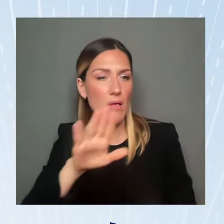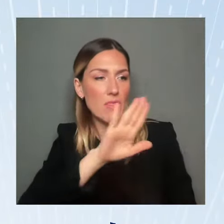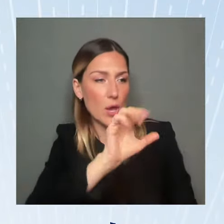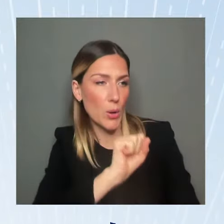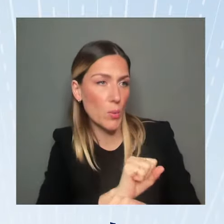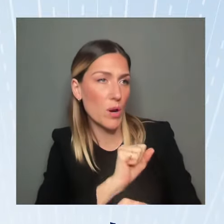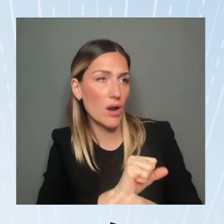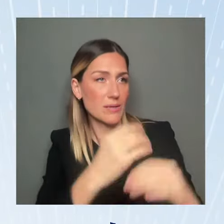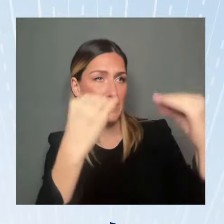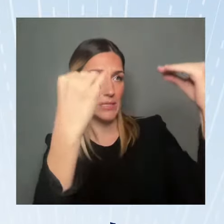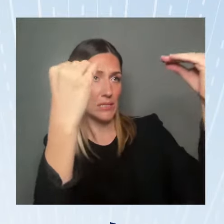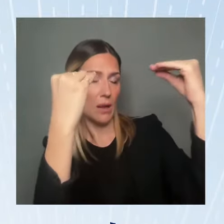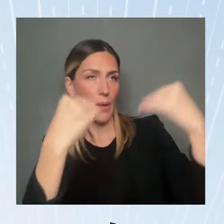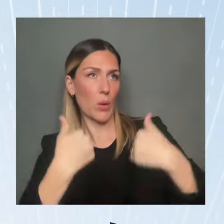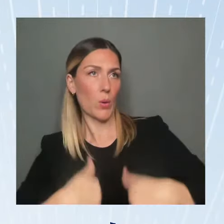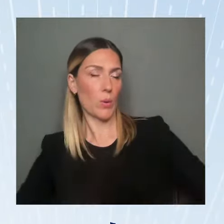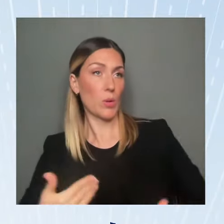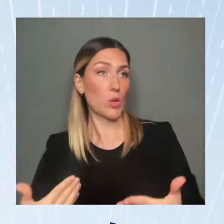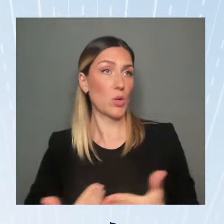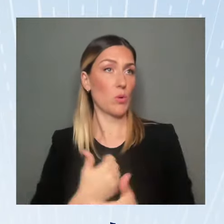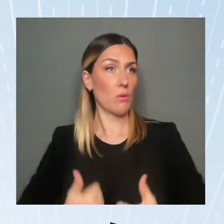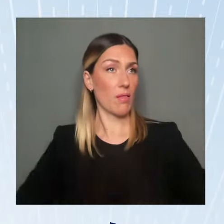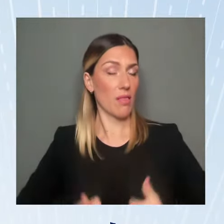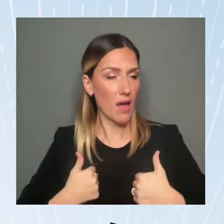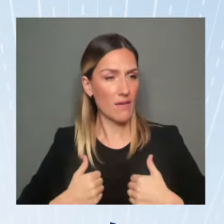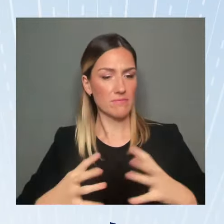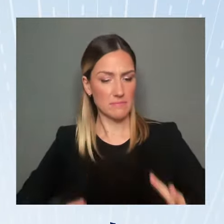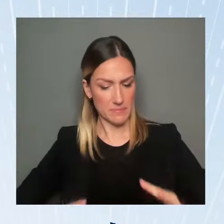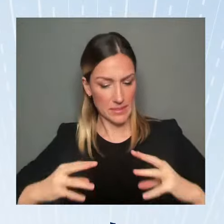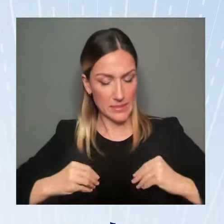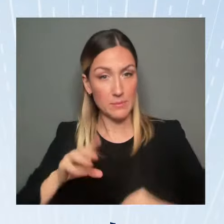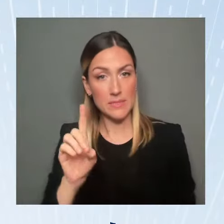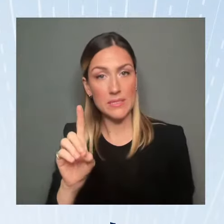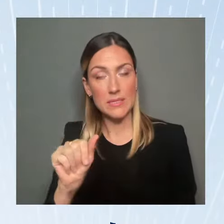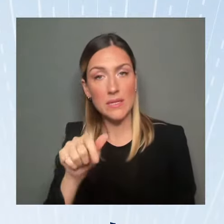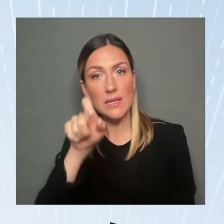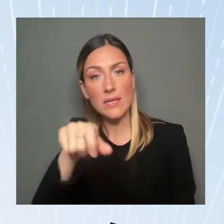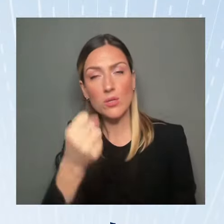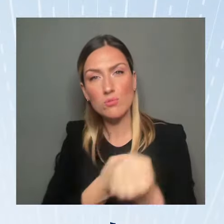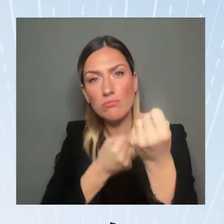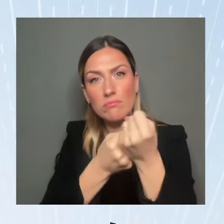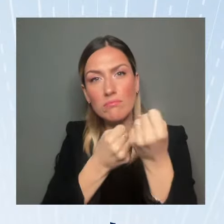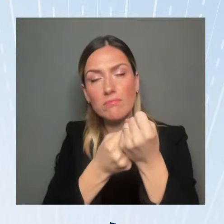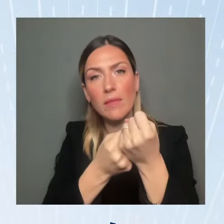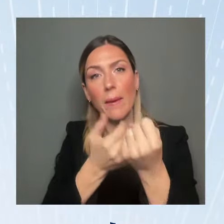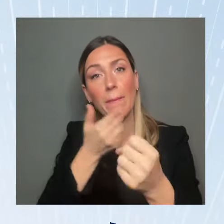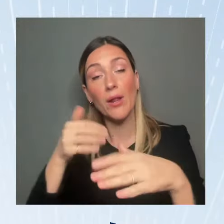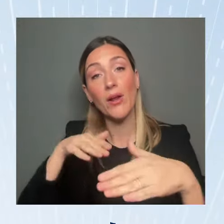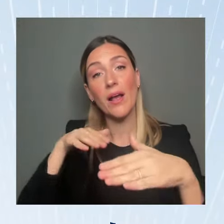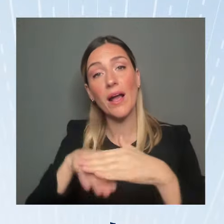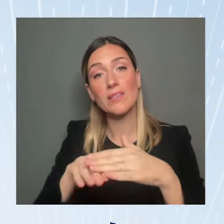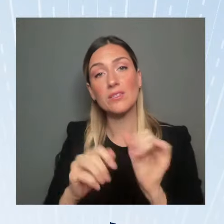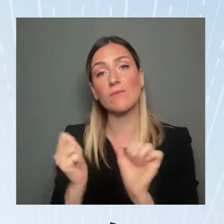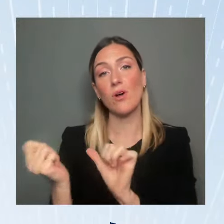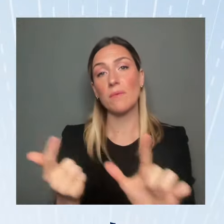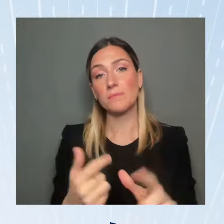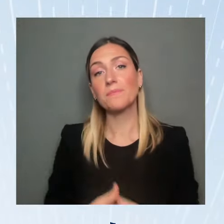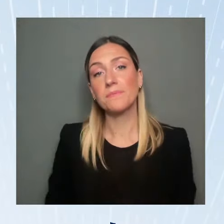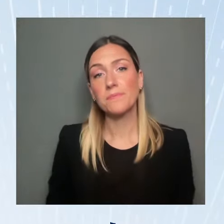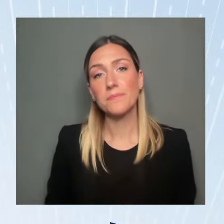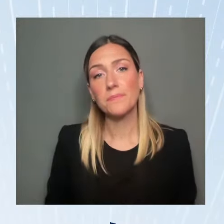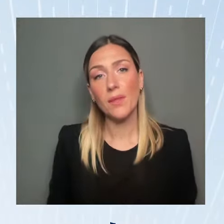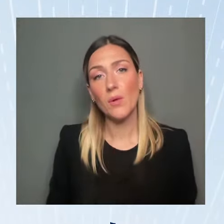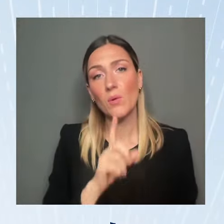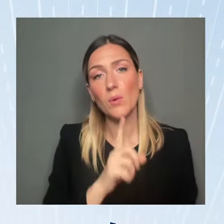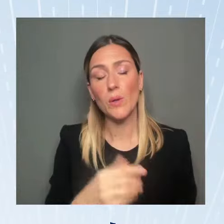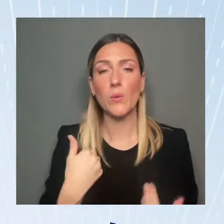means to have a new life with a disability and how we need to advocate for better access for everyone. And so really it's